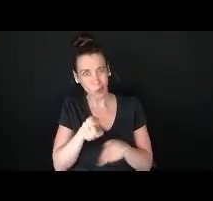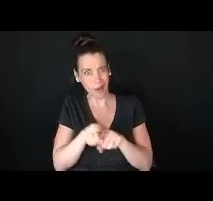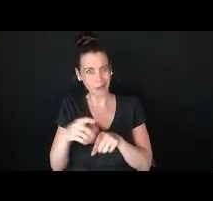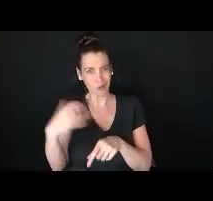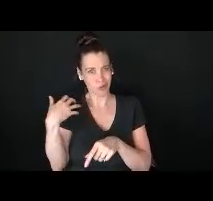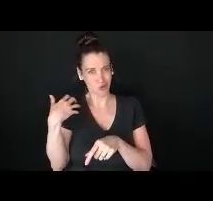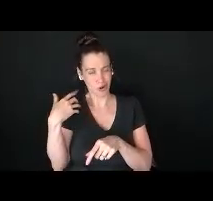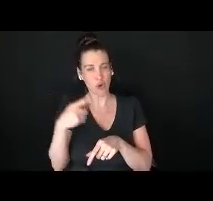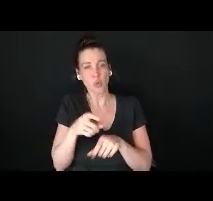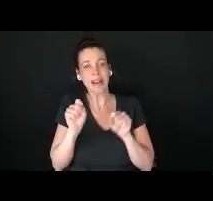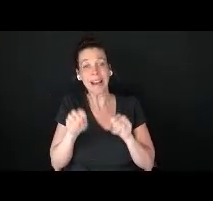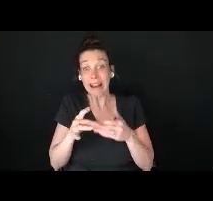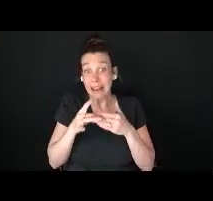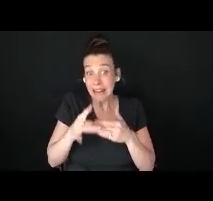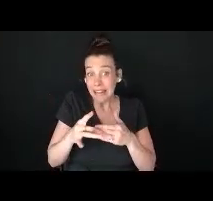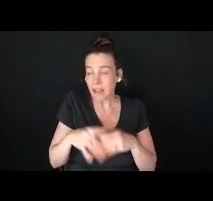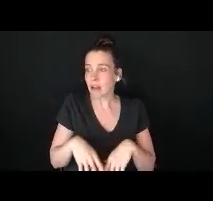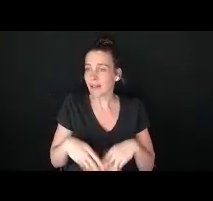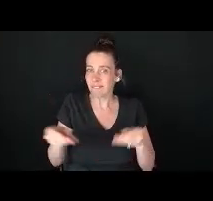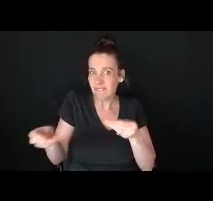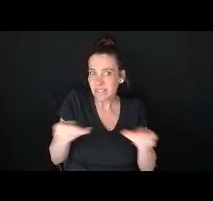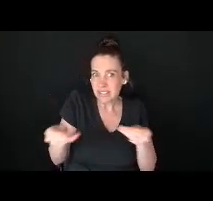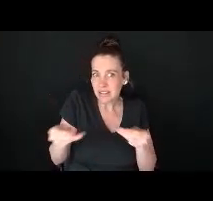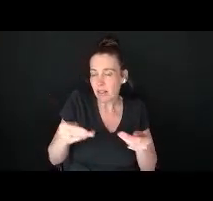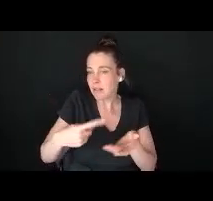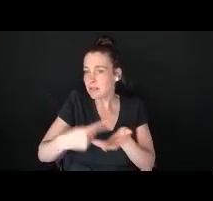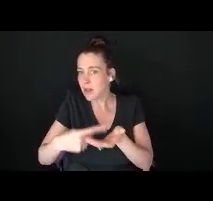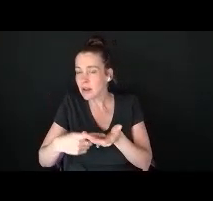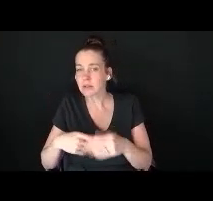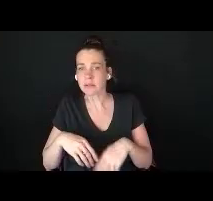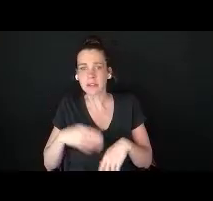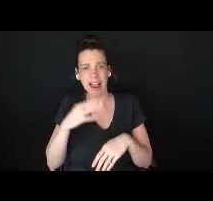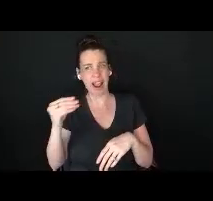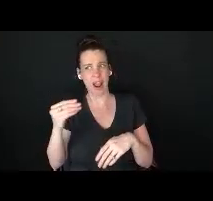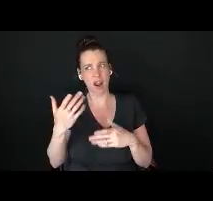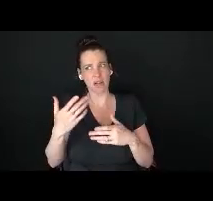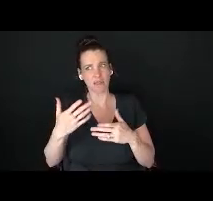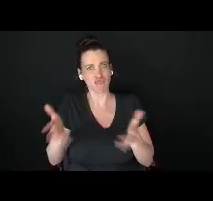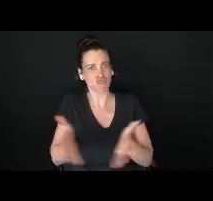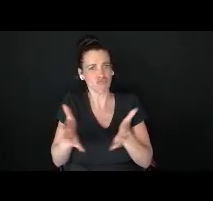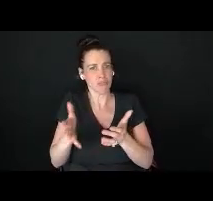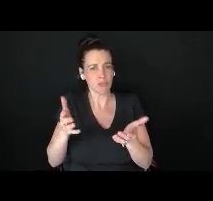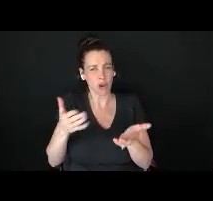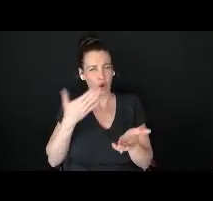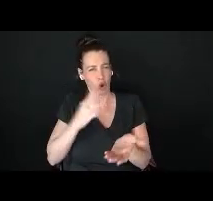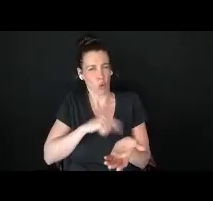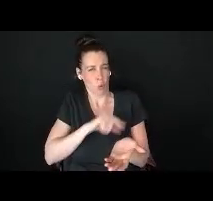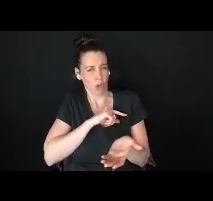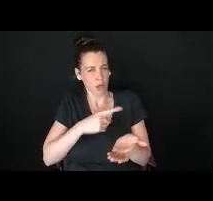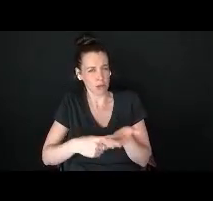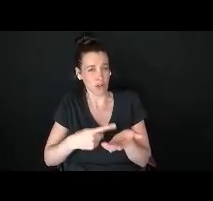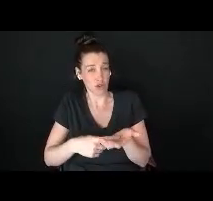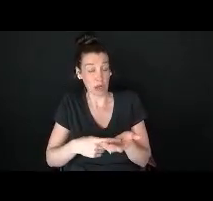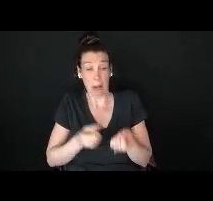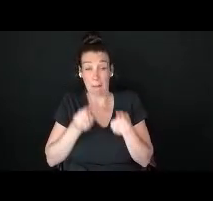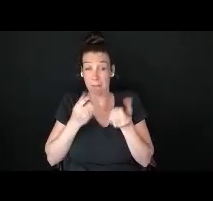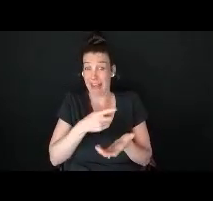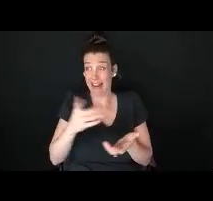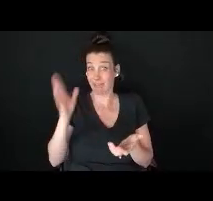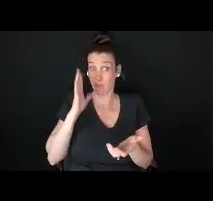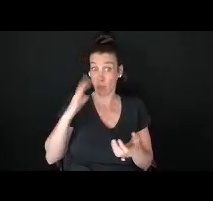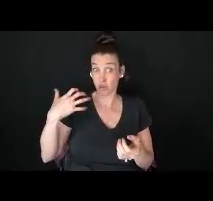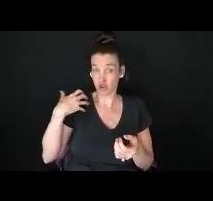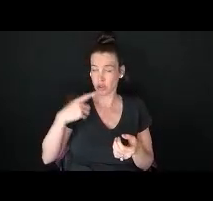to lead and facilitate the discussion and focus on generating a high quality discussion. We heard from many of you that a lot